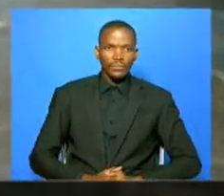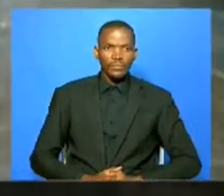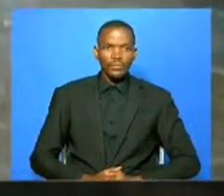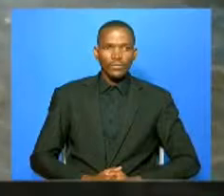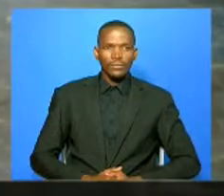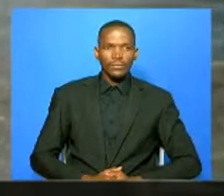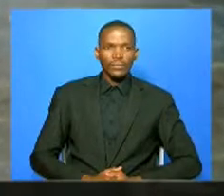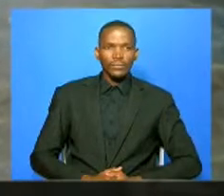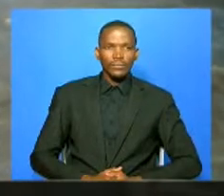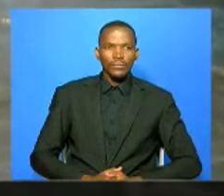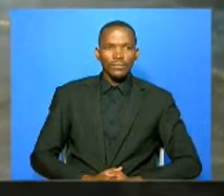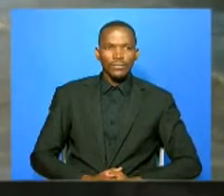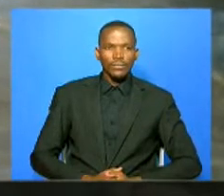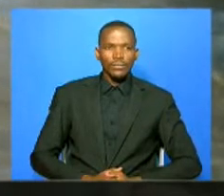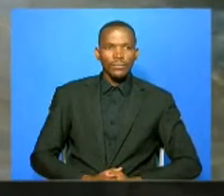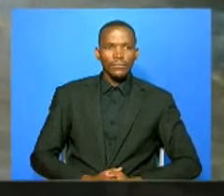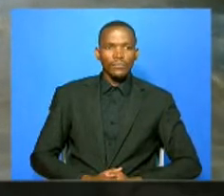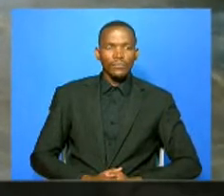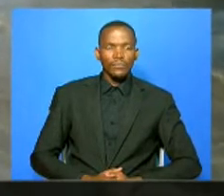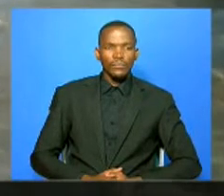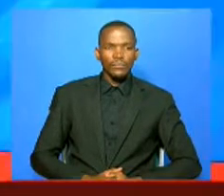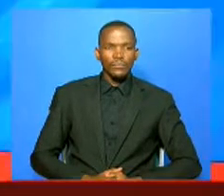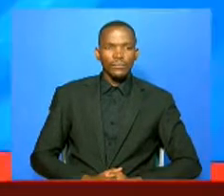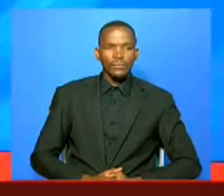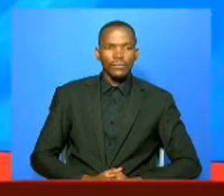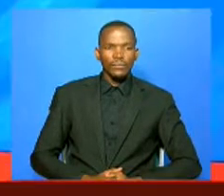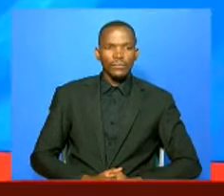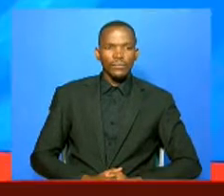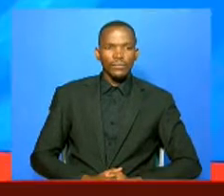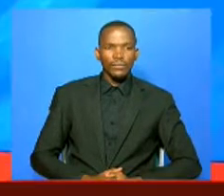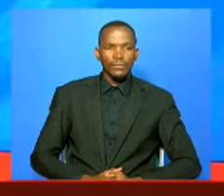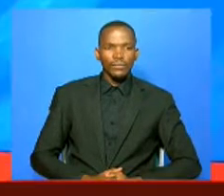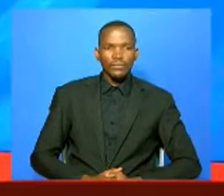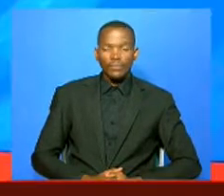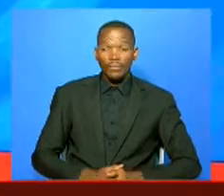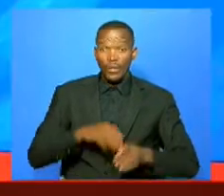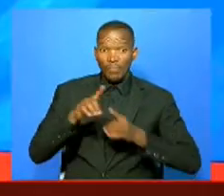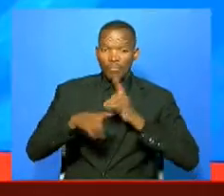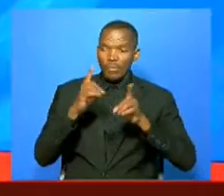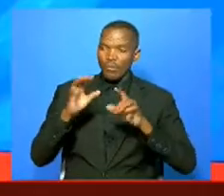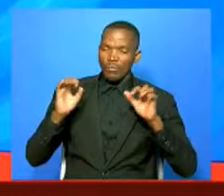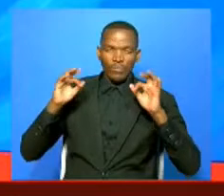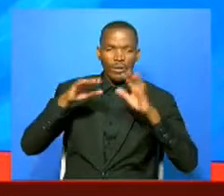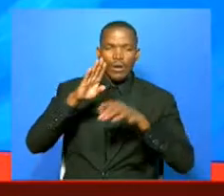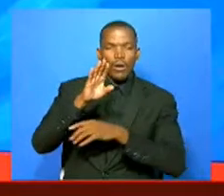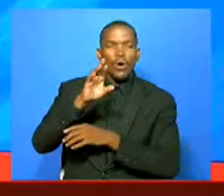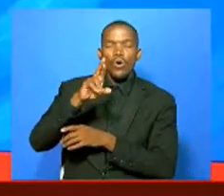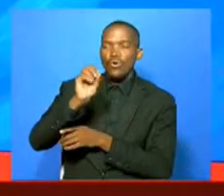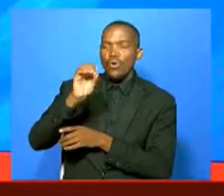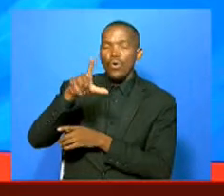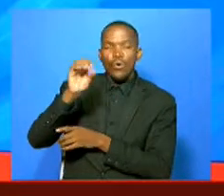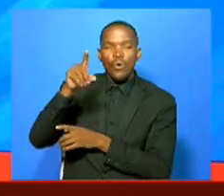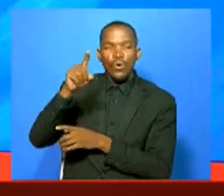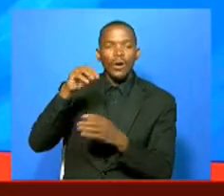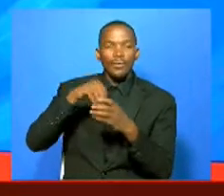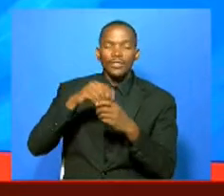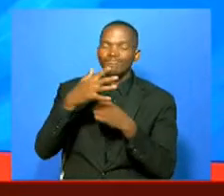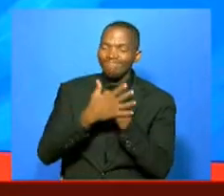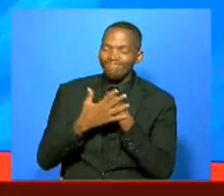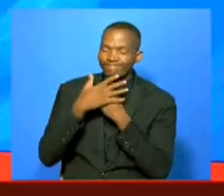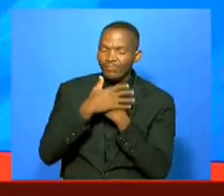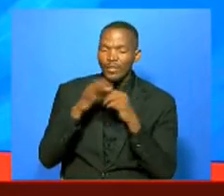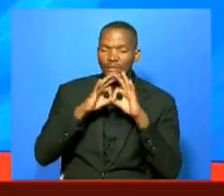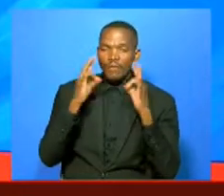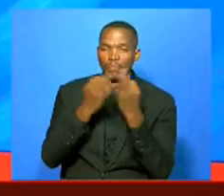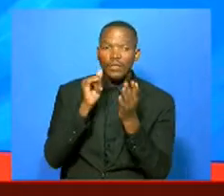Makwinja, BTV News, Kanye. Morafe wa barolong lono o rometse molaetsa wa matshediso go malwapa